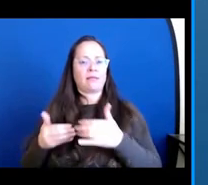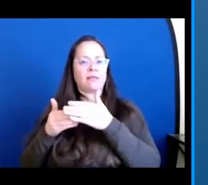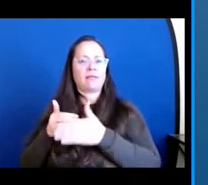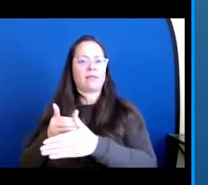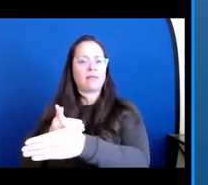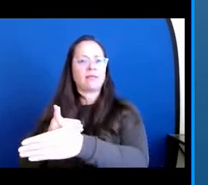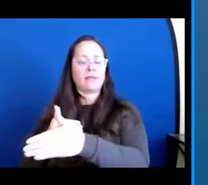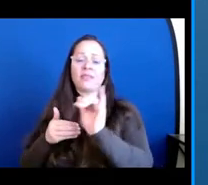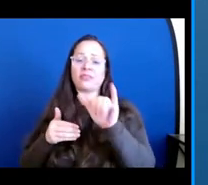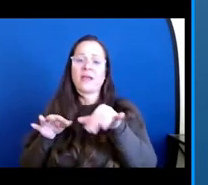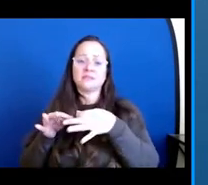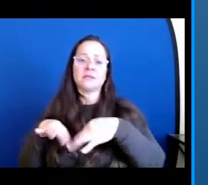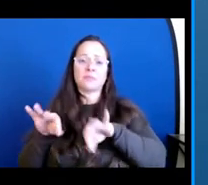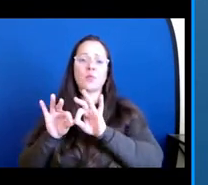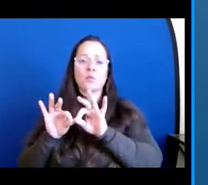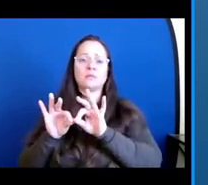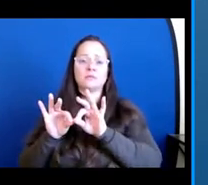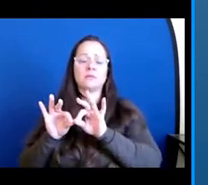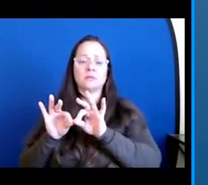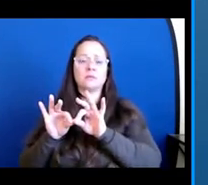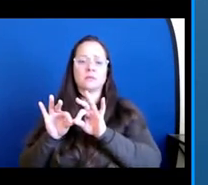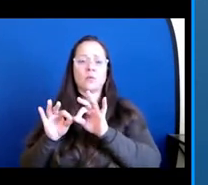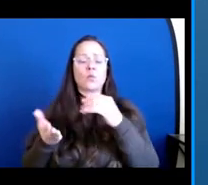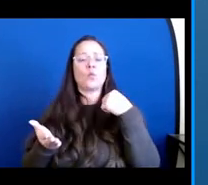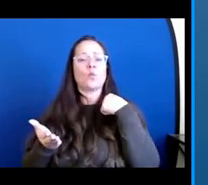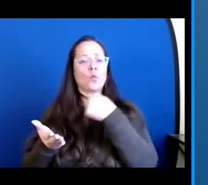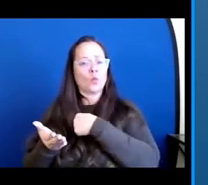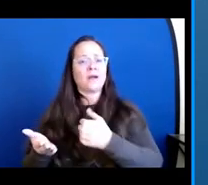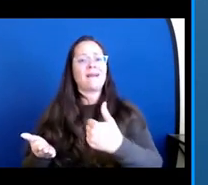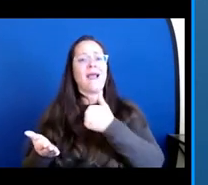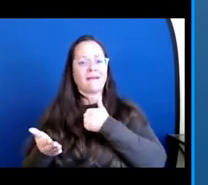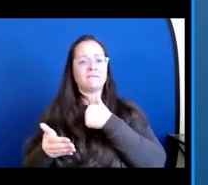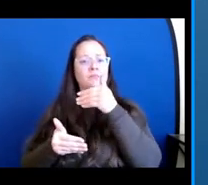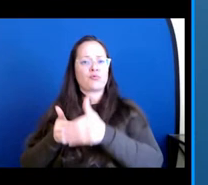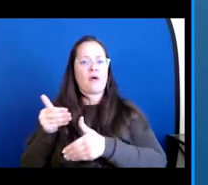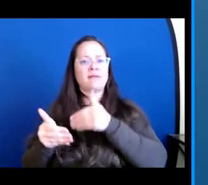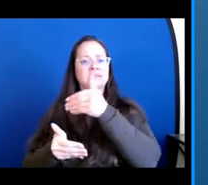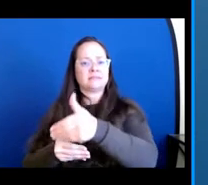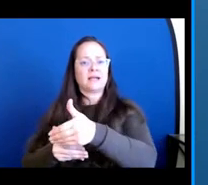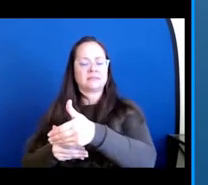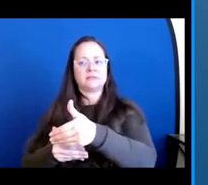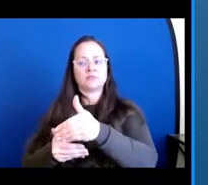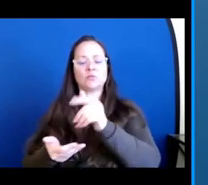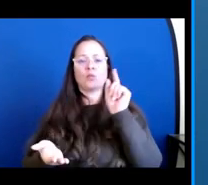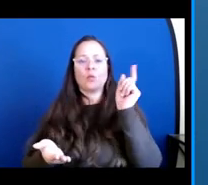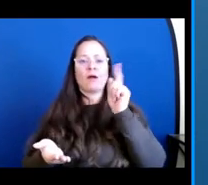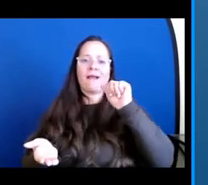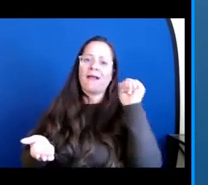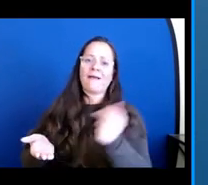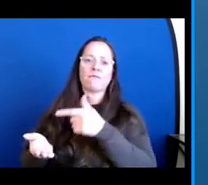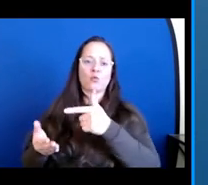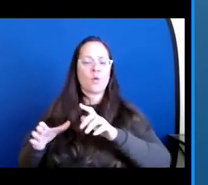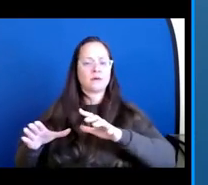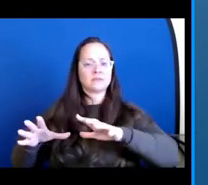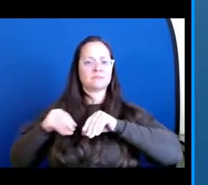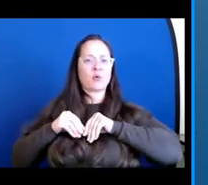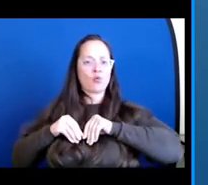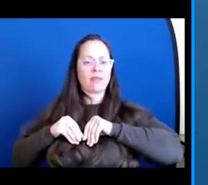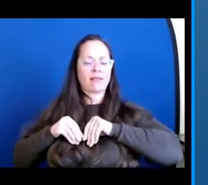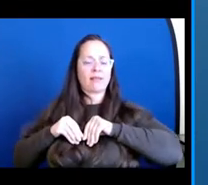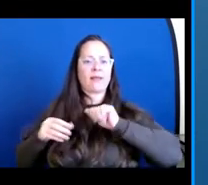important is that we now have a process in which everyone has bought in everyone made their best case